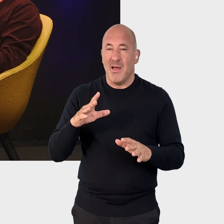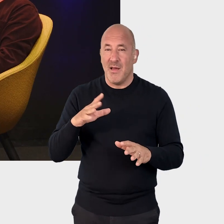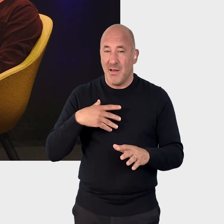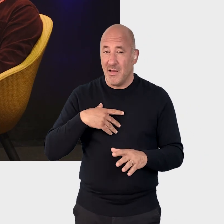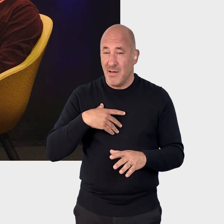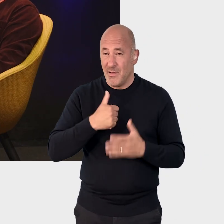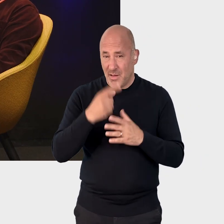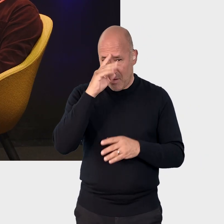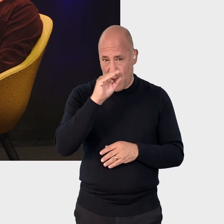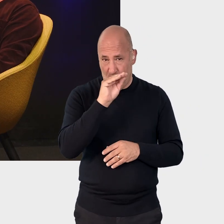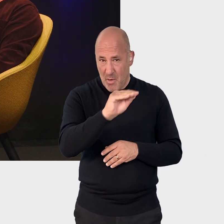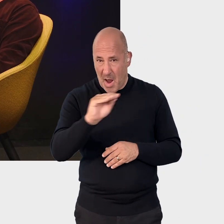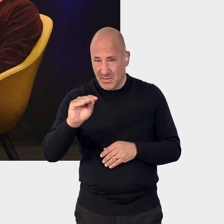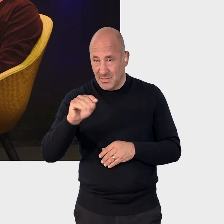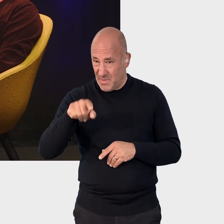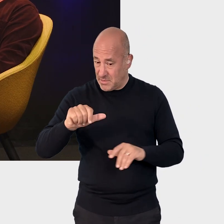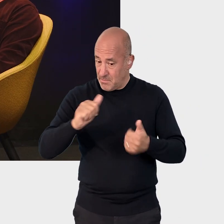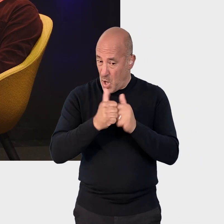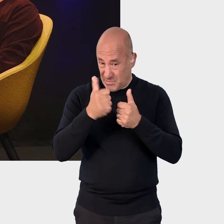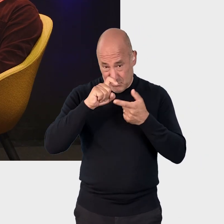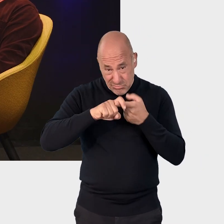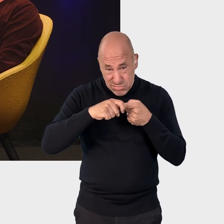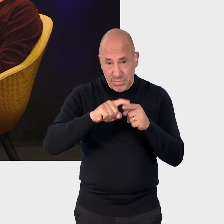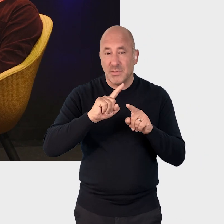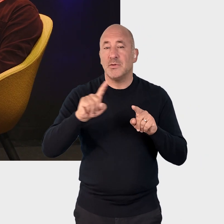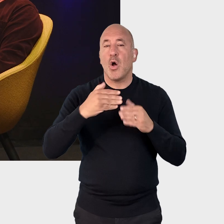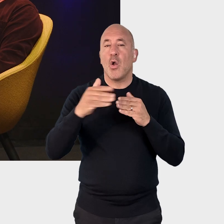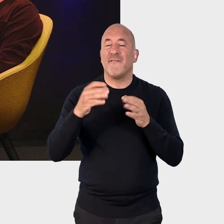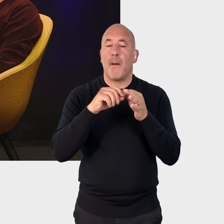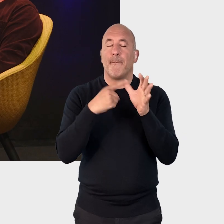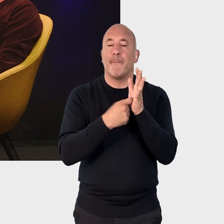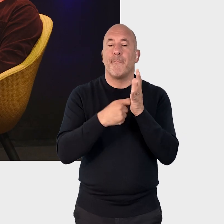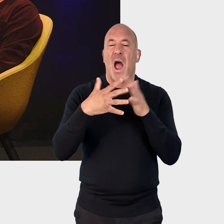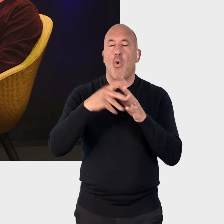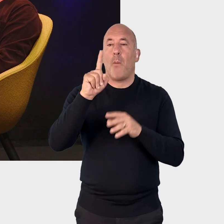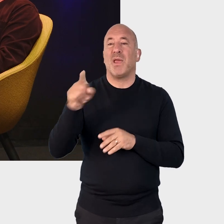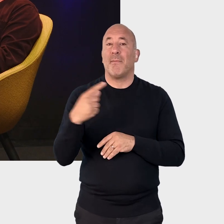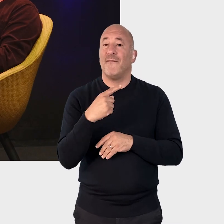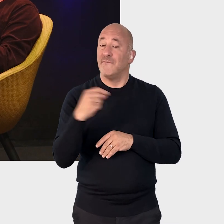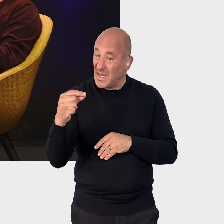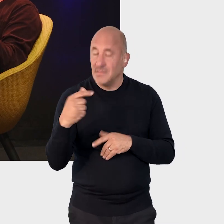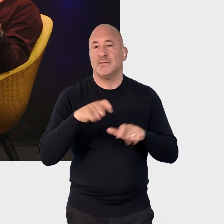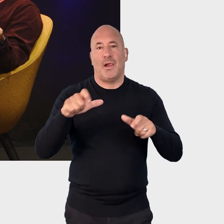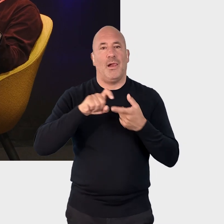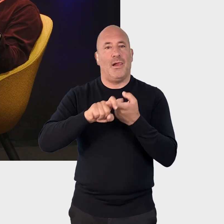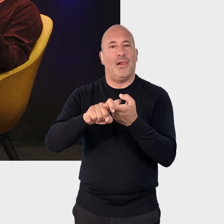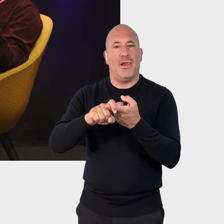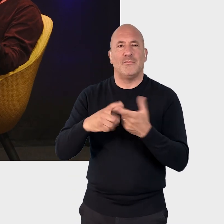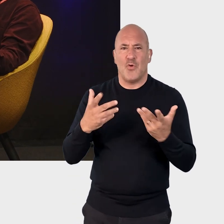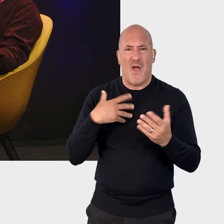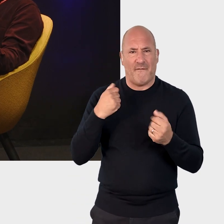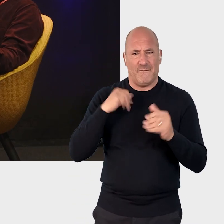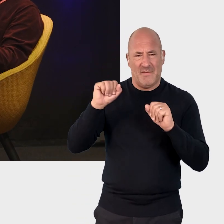on that really quickly. But I always remind people that it's only for as long as you're invited